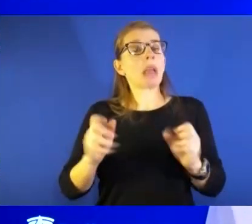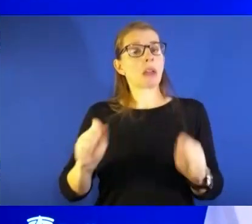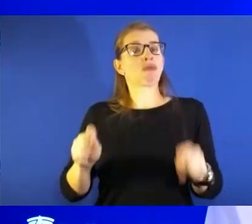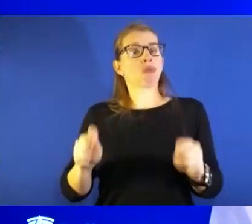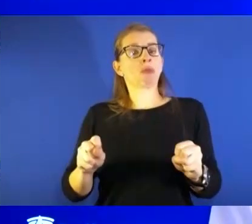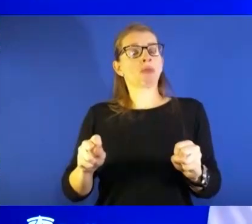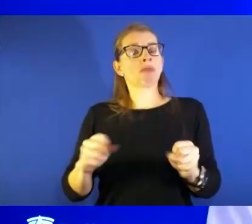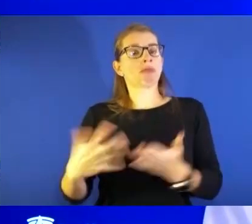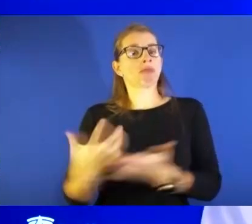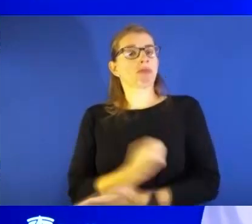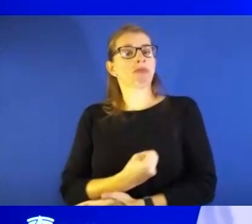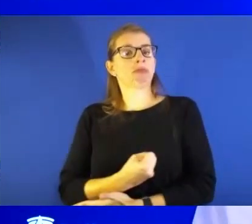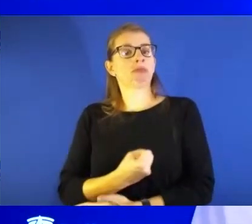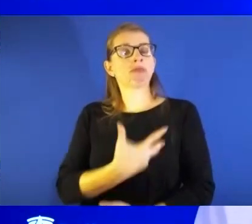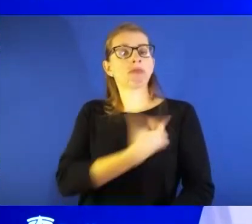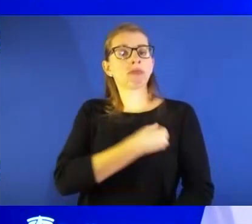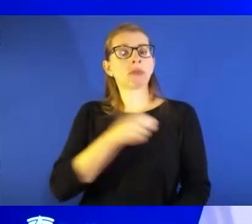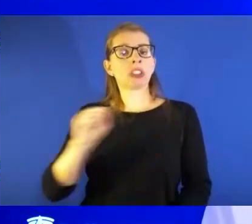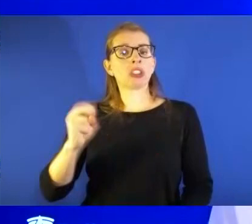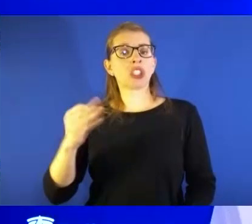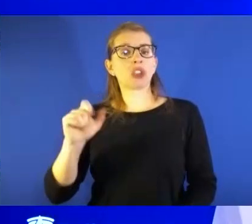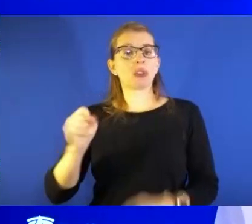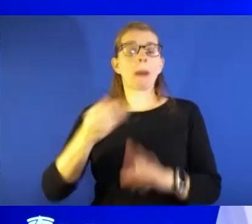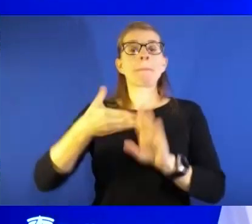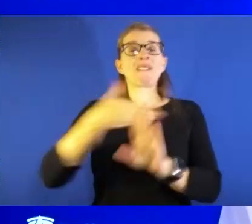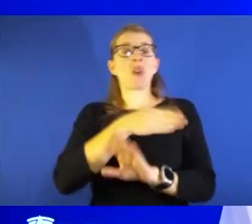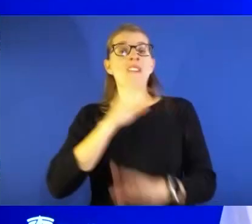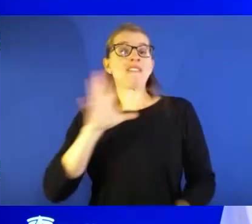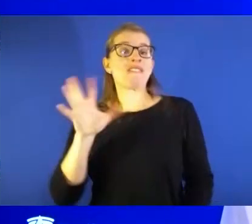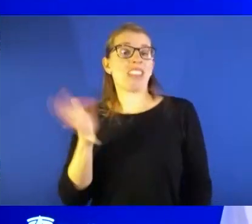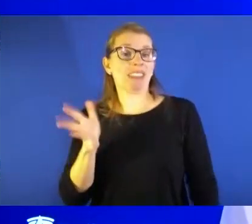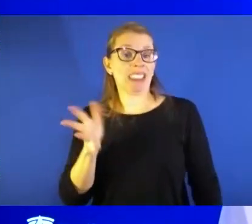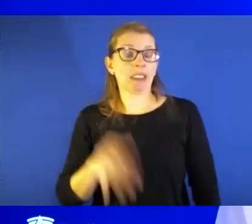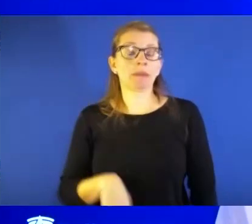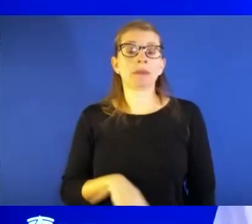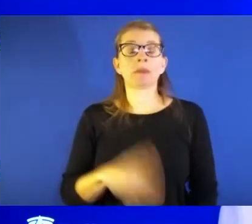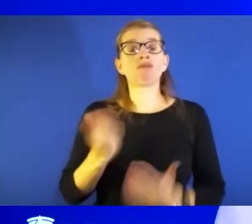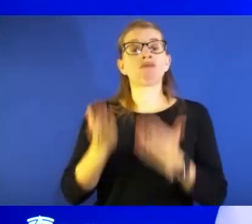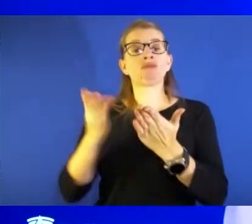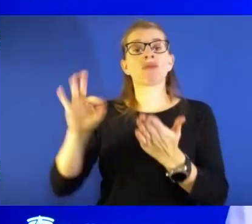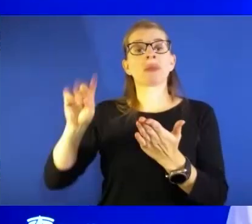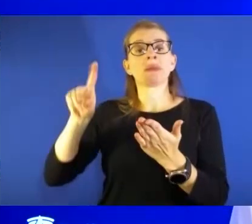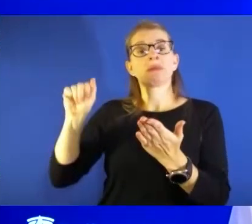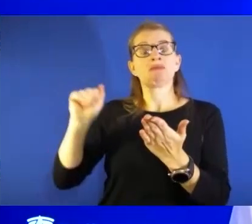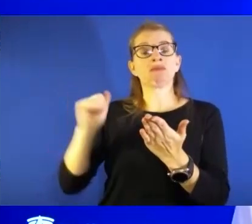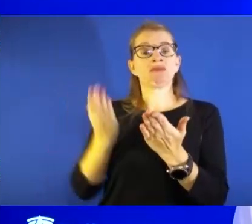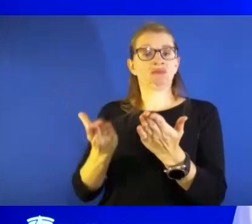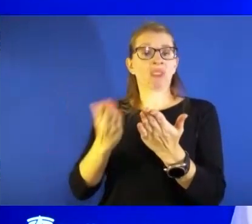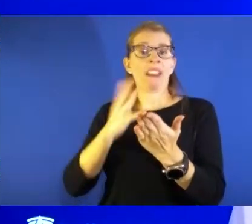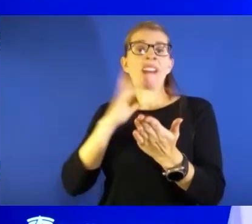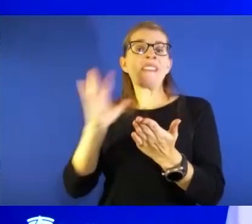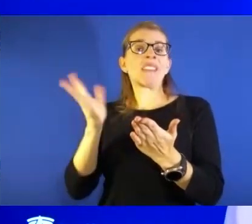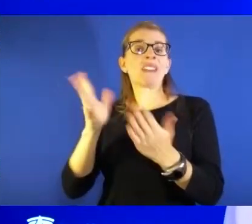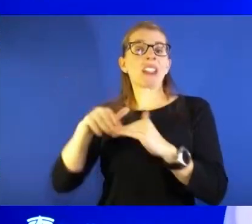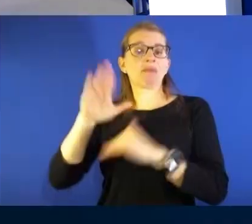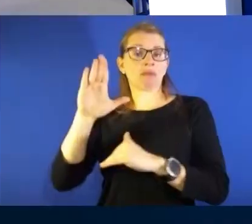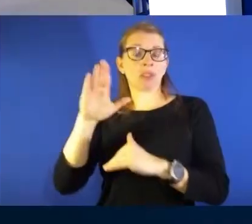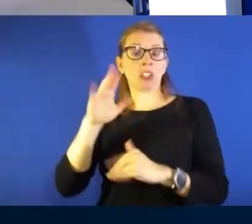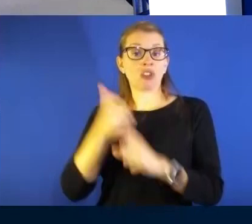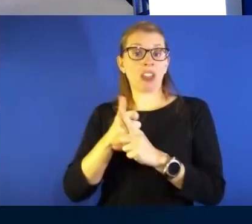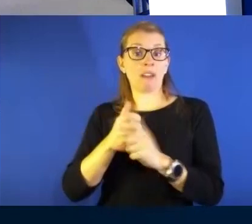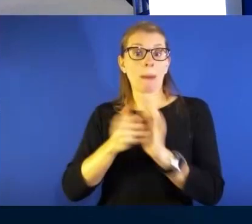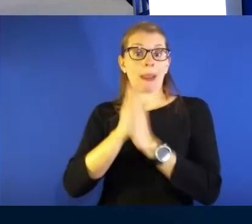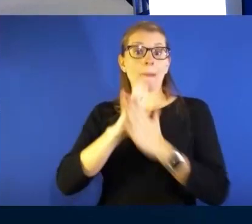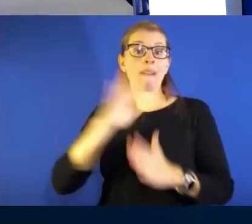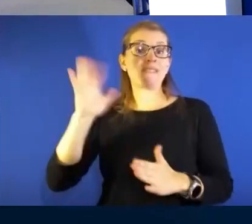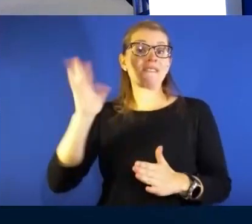that prior to 50. But right now, the FDA recommendation is 50 and above. So as soon as you're 50, go ahead and get that. So how